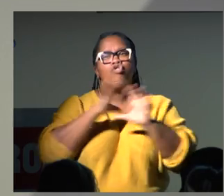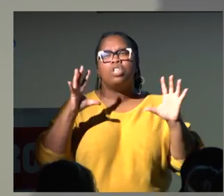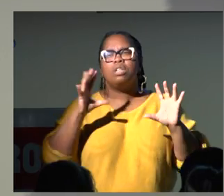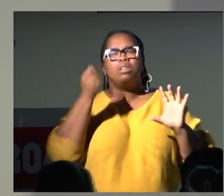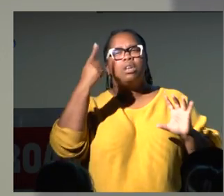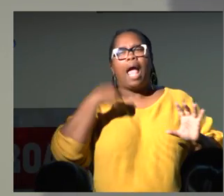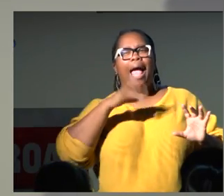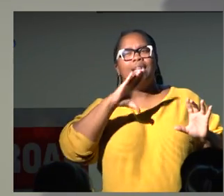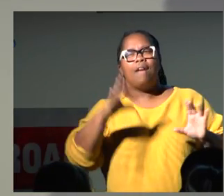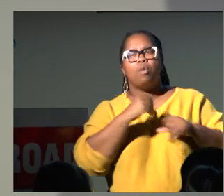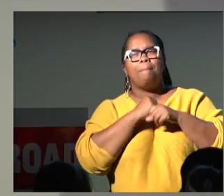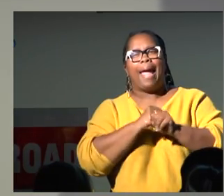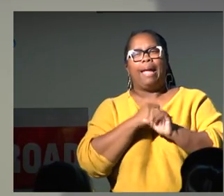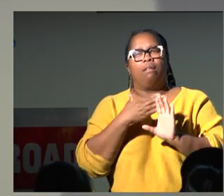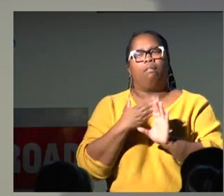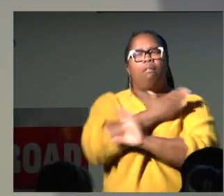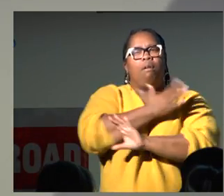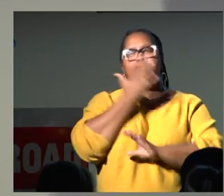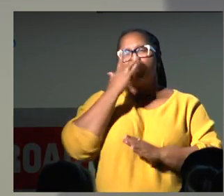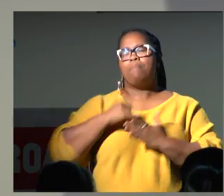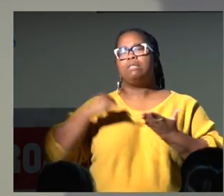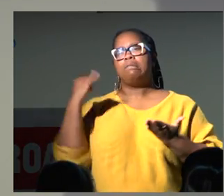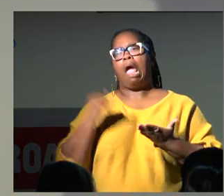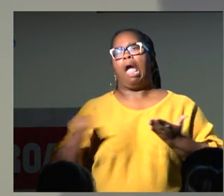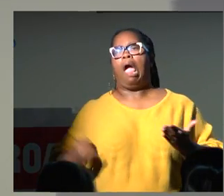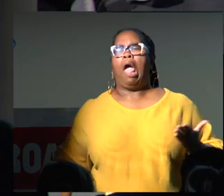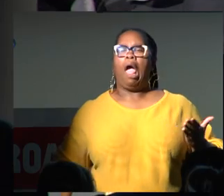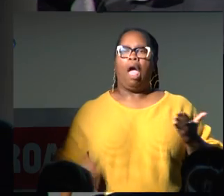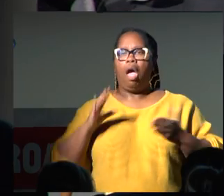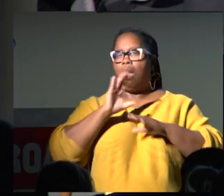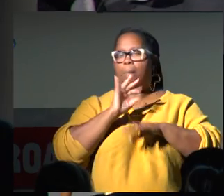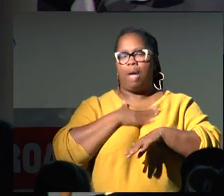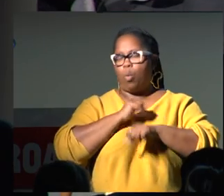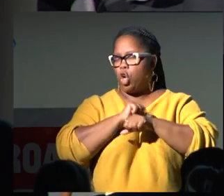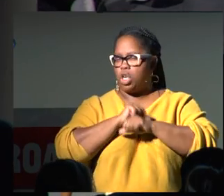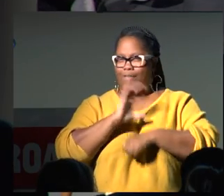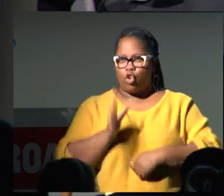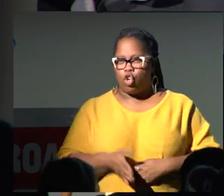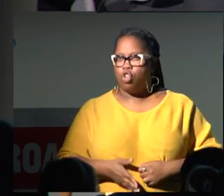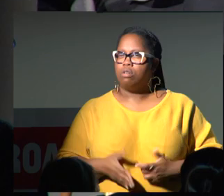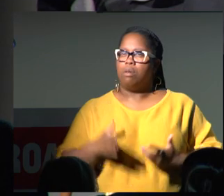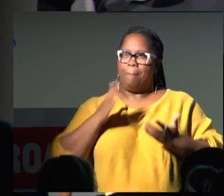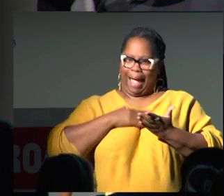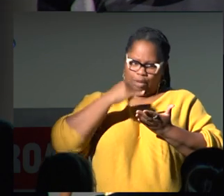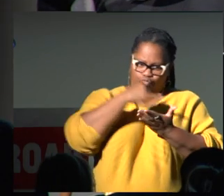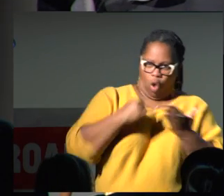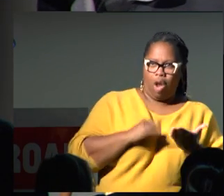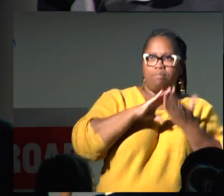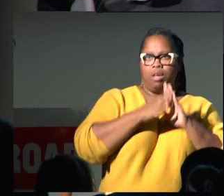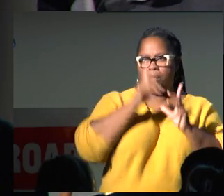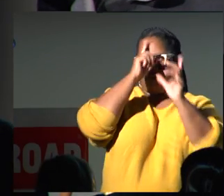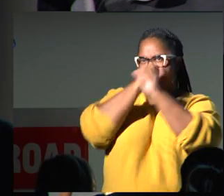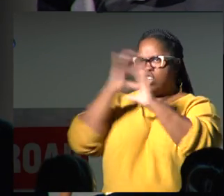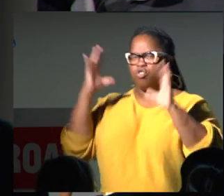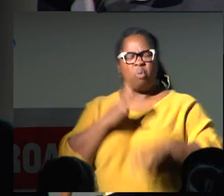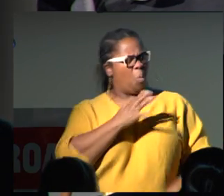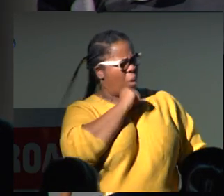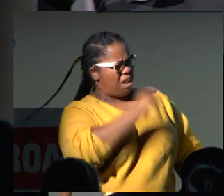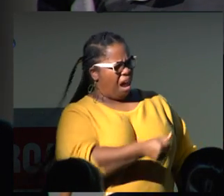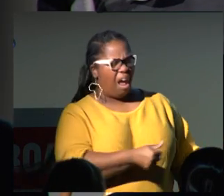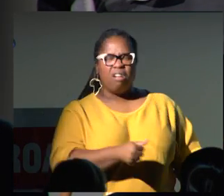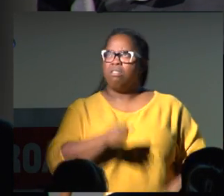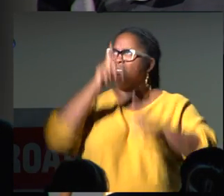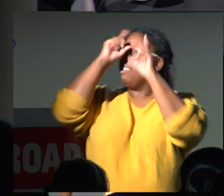I never make a preliminary sketch for my work. I never do a pre-drawing. The pre-drawing is the vision. Why don't you make a pre-drawing? Because the vision is the